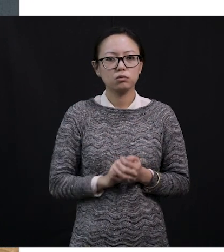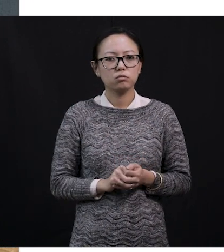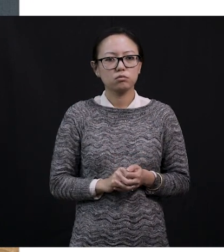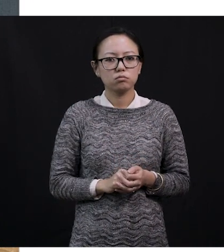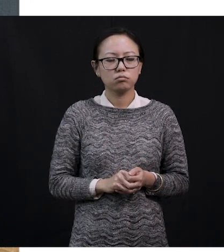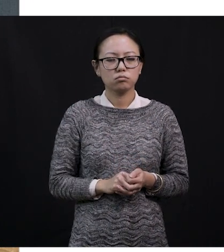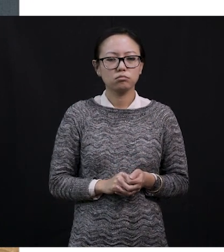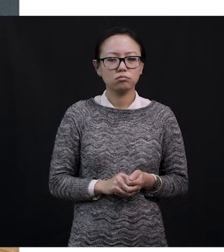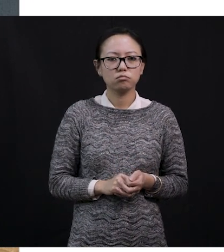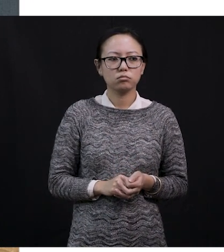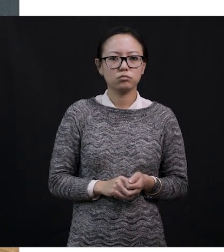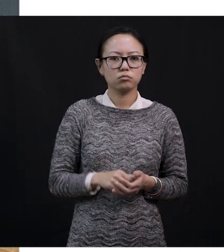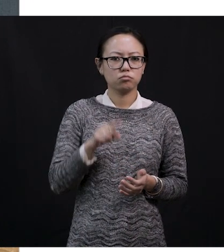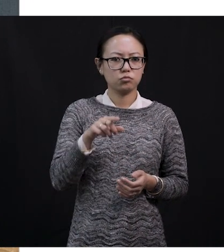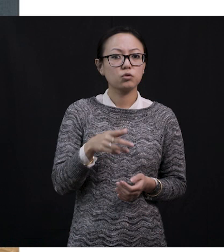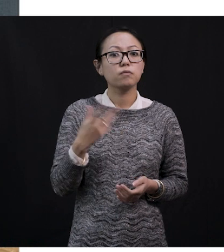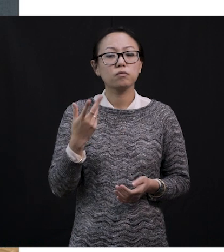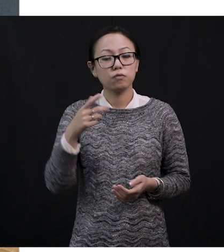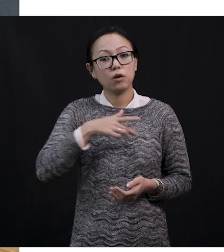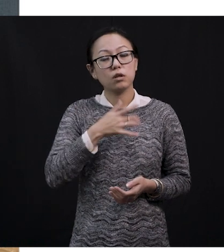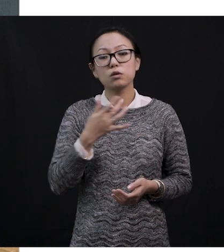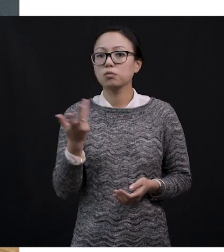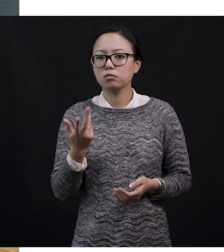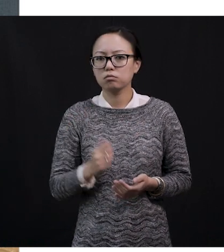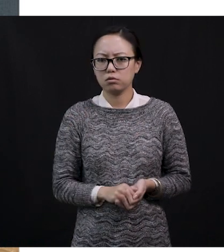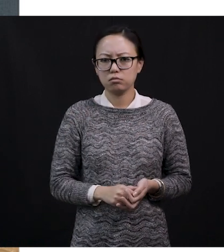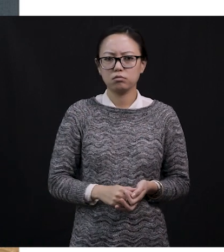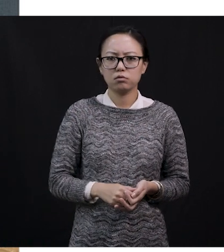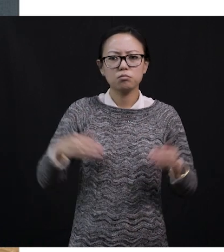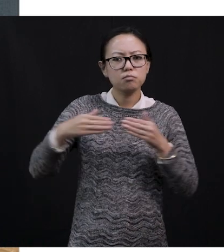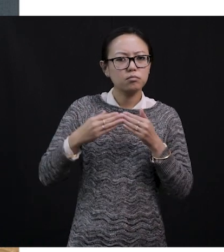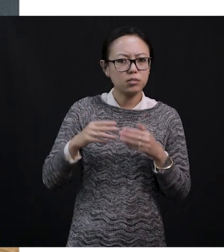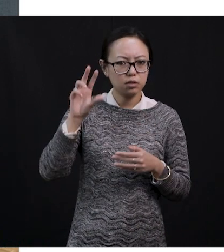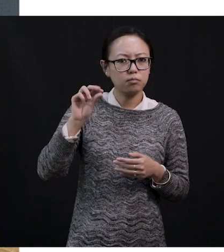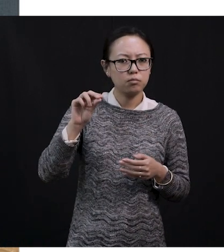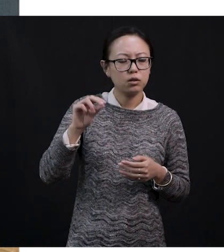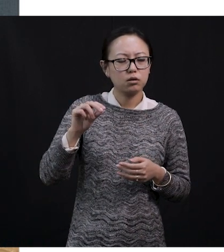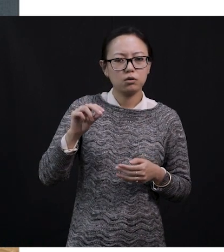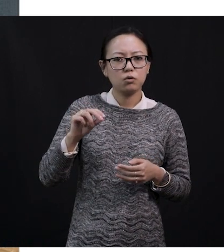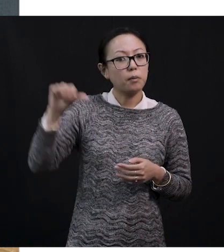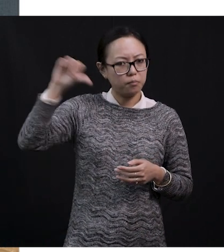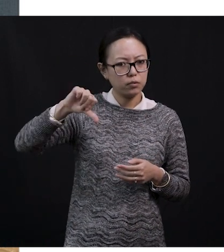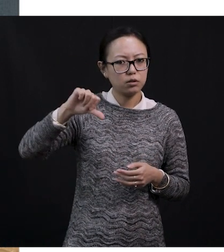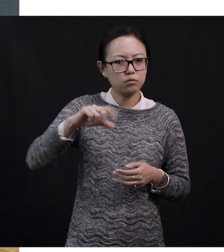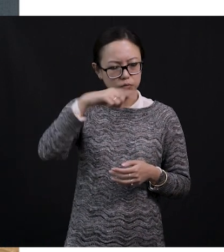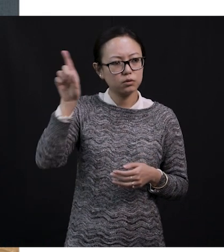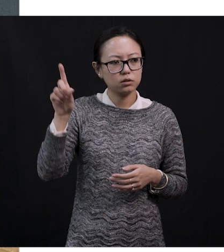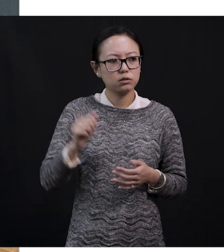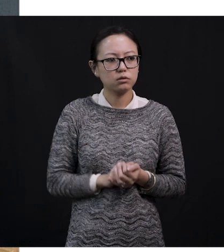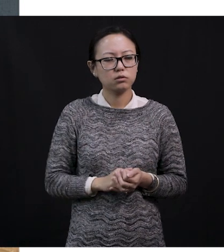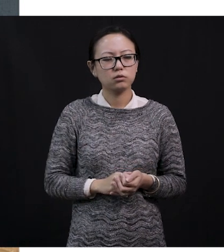unfeeling of Bipin Babu? So he sent out the word to his servant that he's not going to meet him, and just